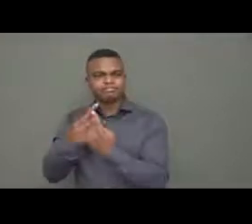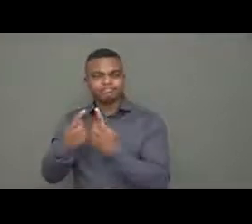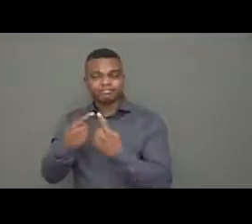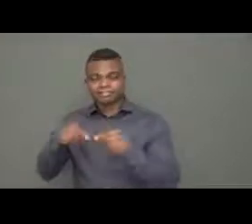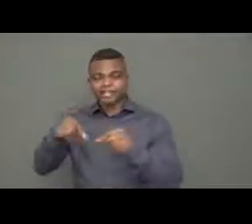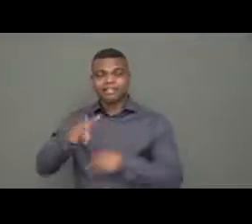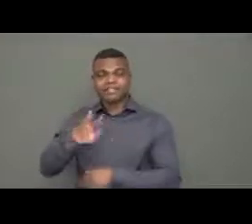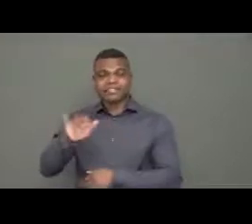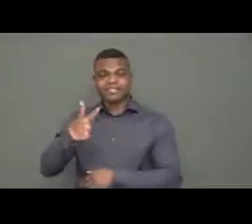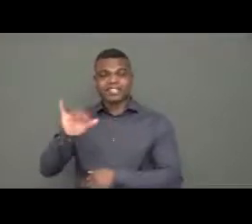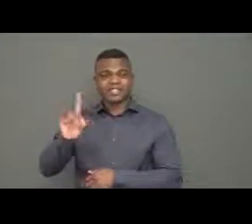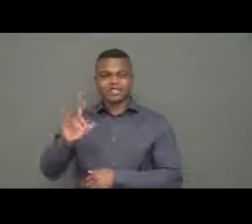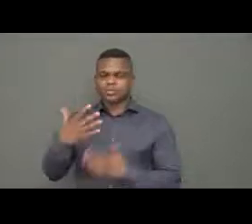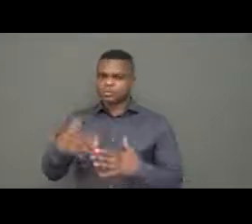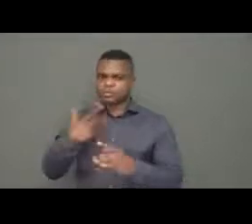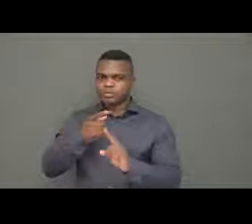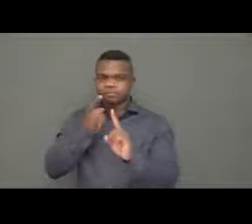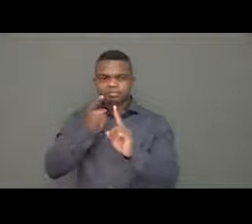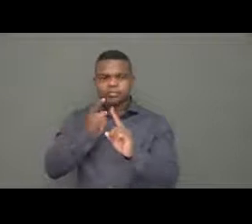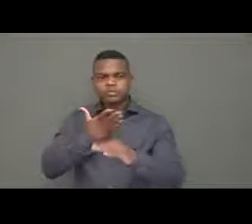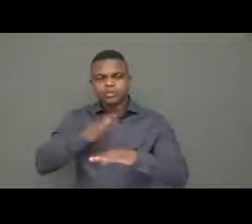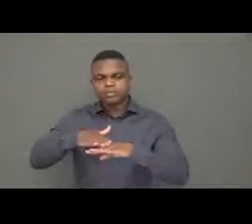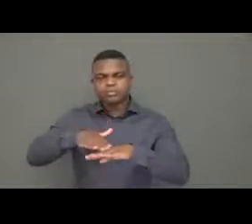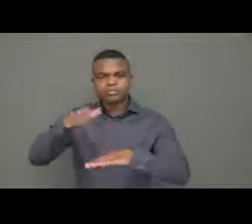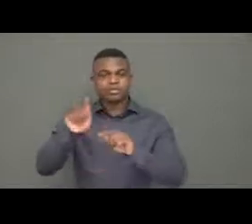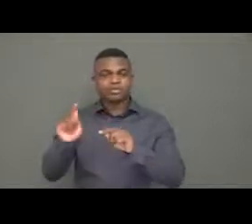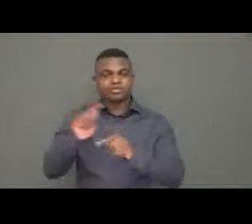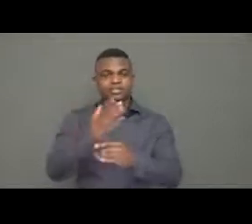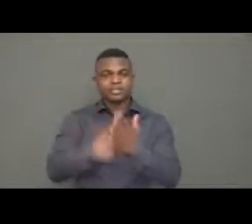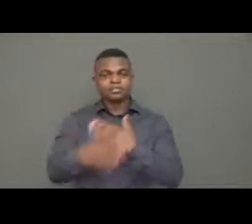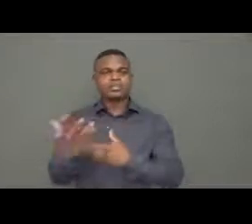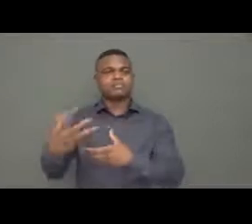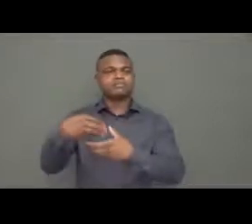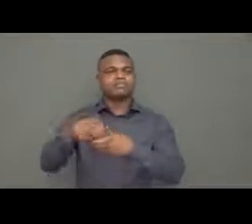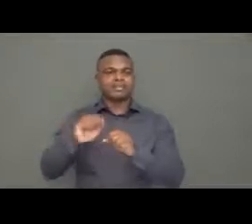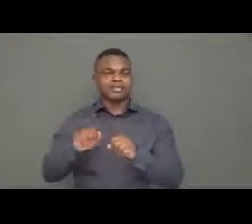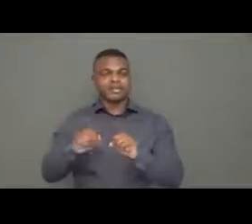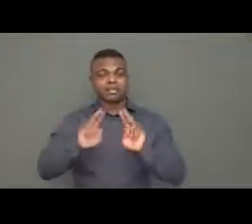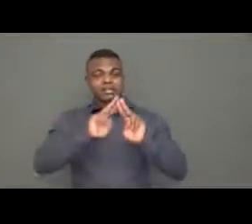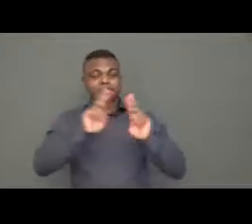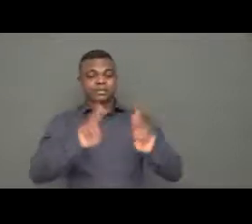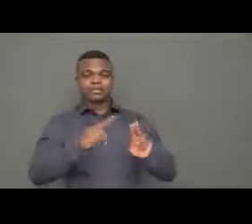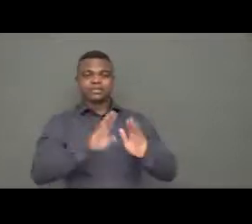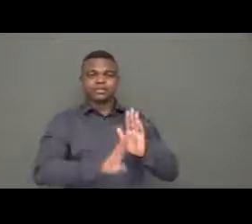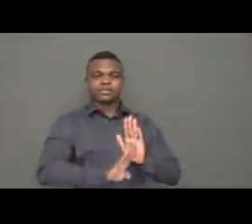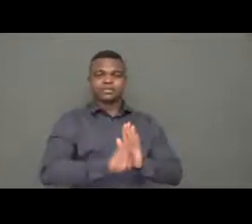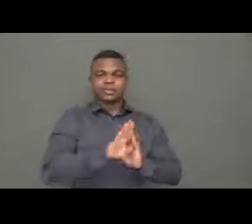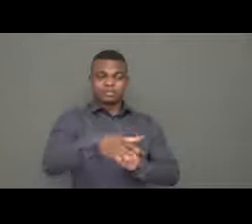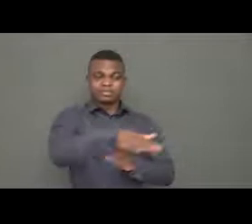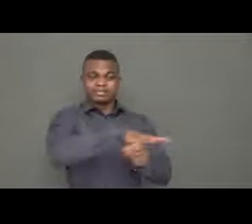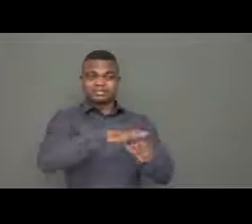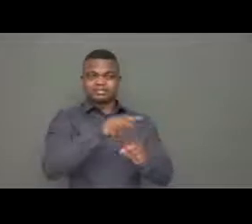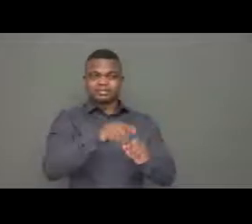VividT's main aim is to move towards greater disability inclusion in the international development sector and volunteering. It's opened